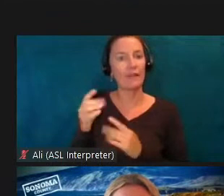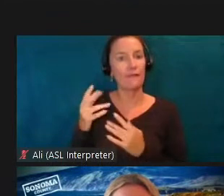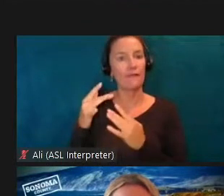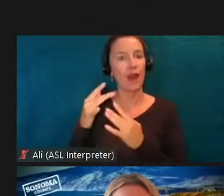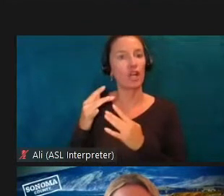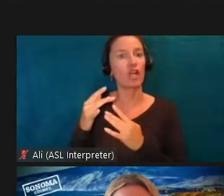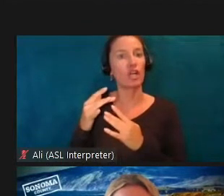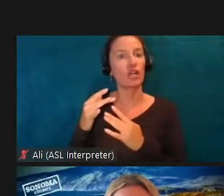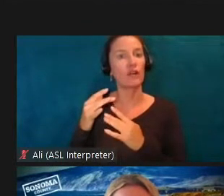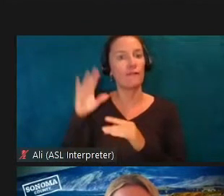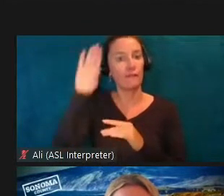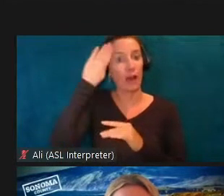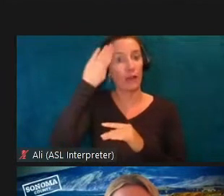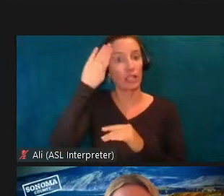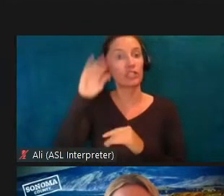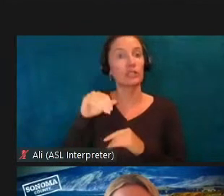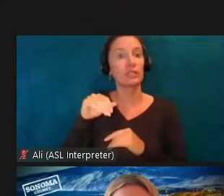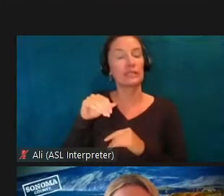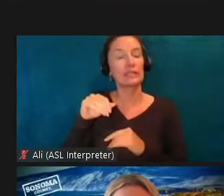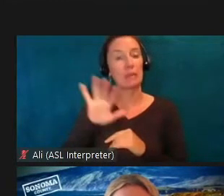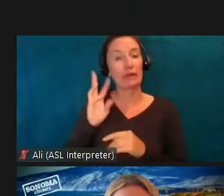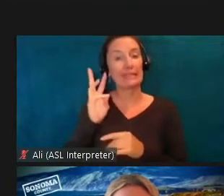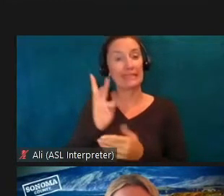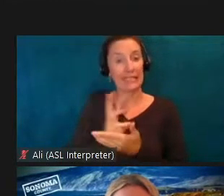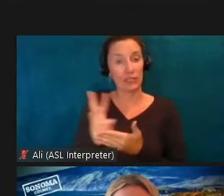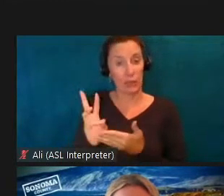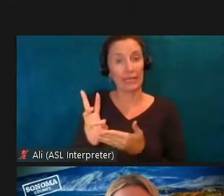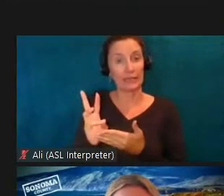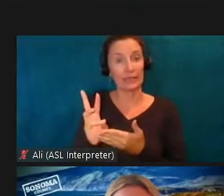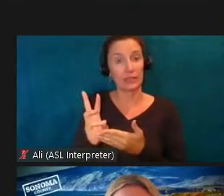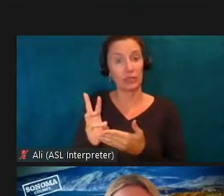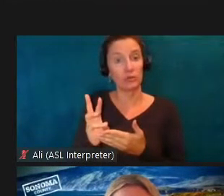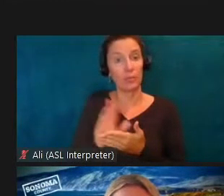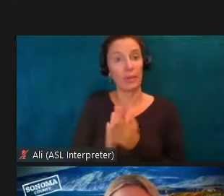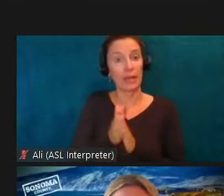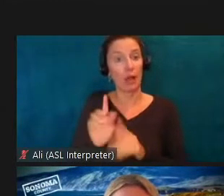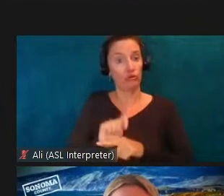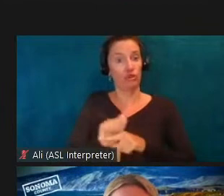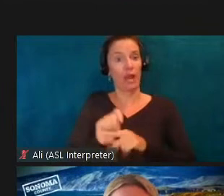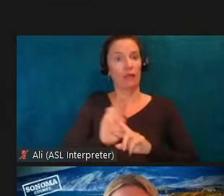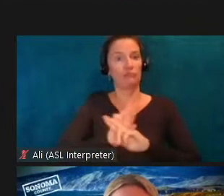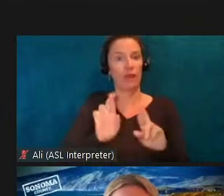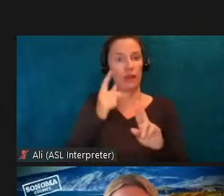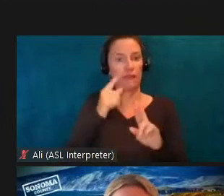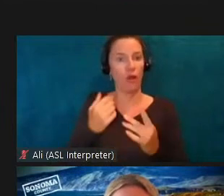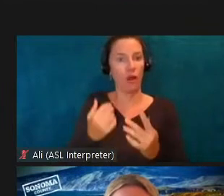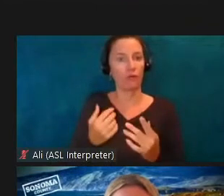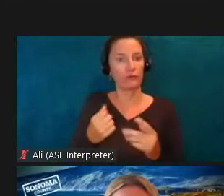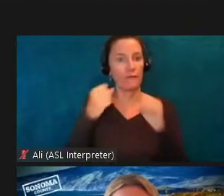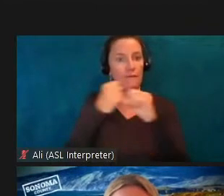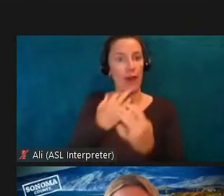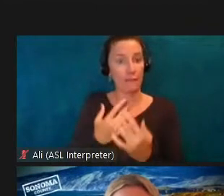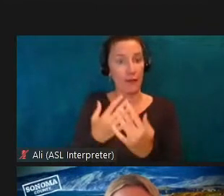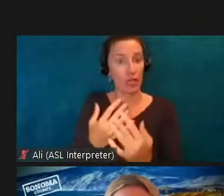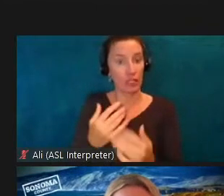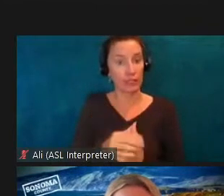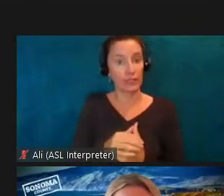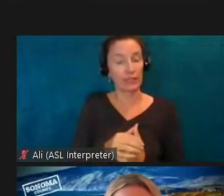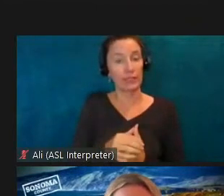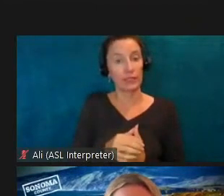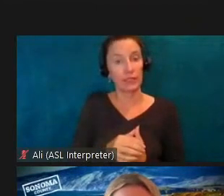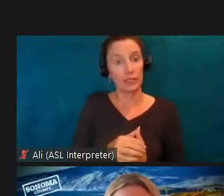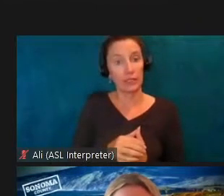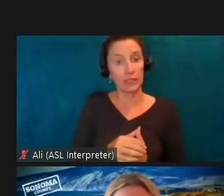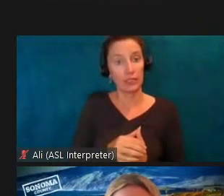this point is roughly 6 weeks to get them trained up. So it's one of those things that the days of giving folks